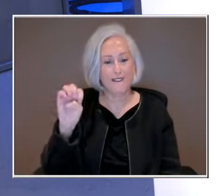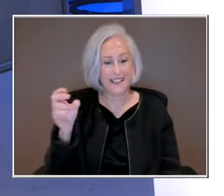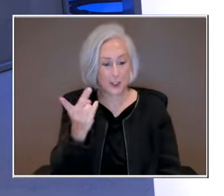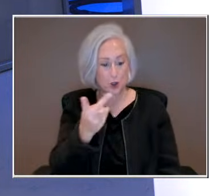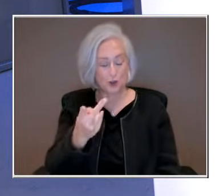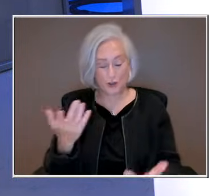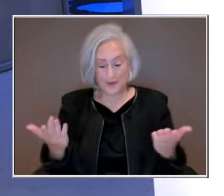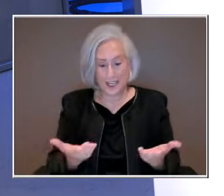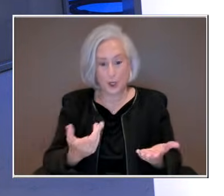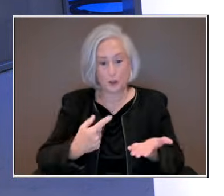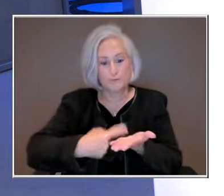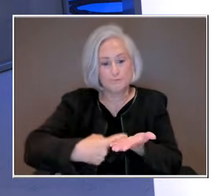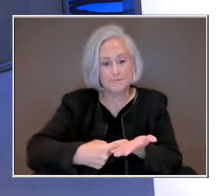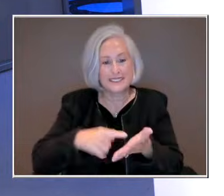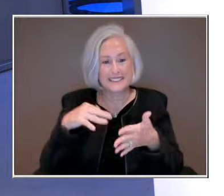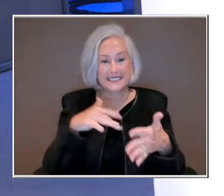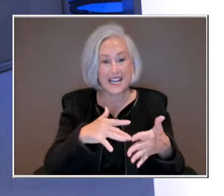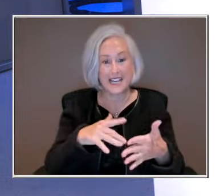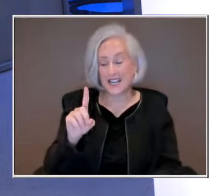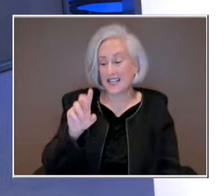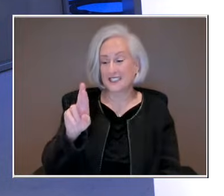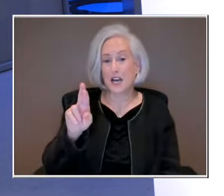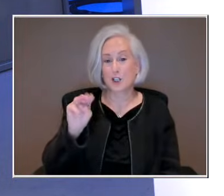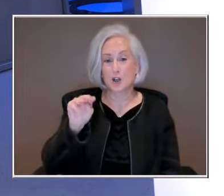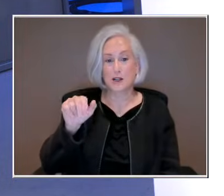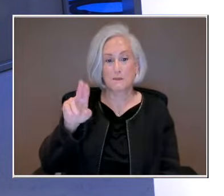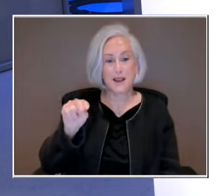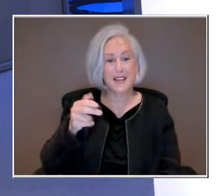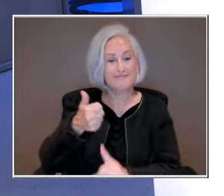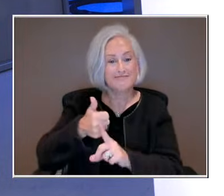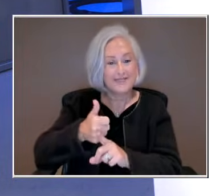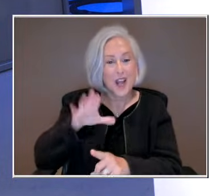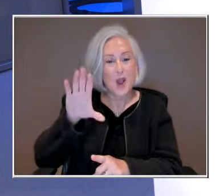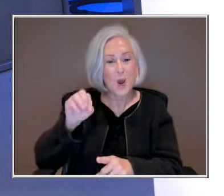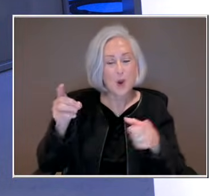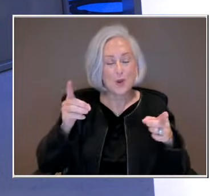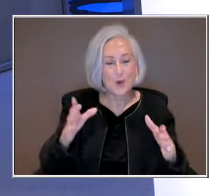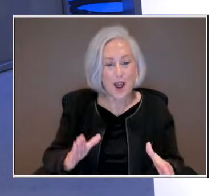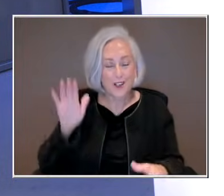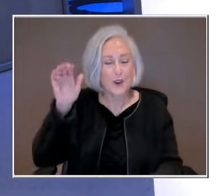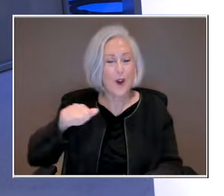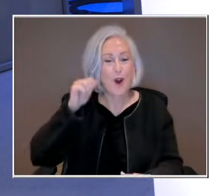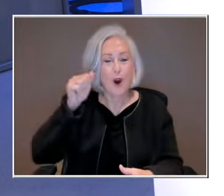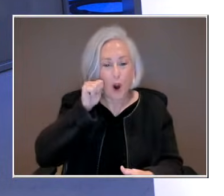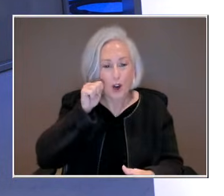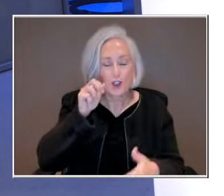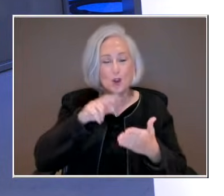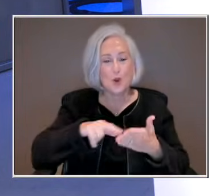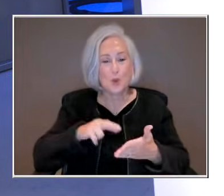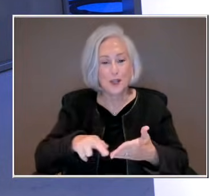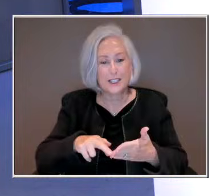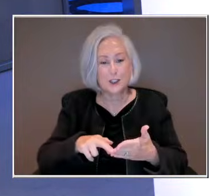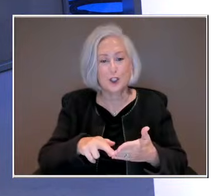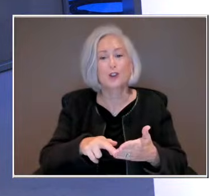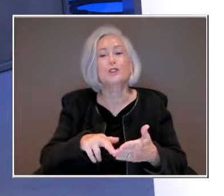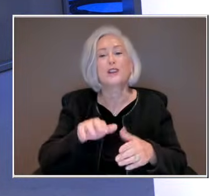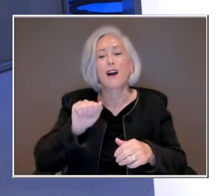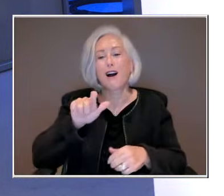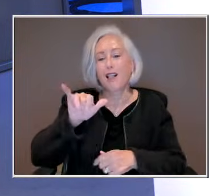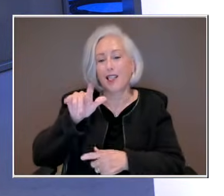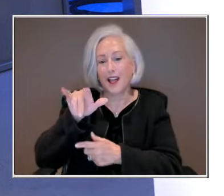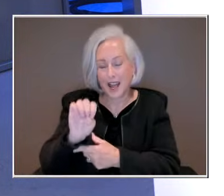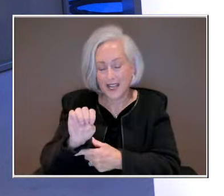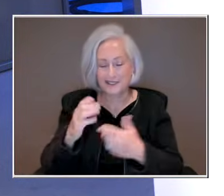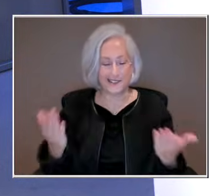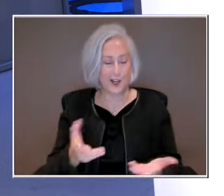Dr. Mann, as you saw, is the co-director of the Auditory Research Alliance at the University of Kansas Medical Center. And